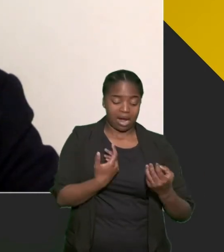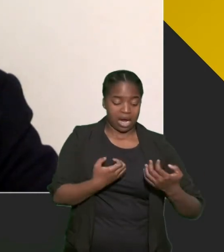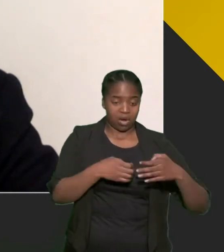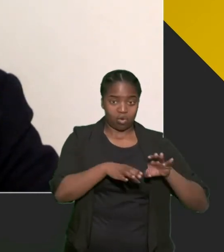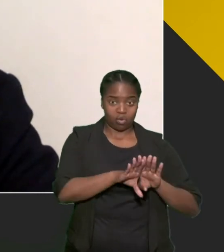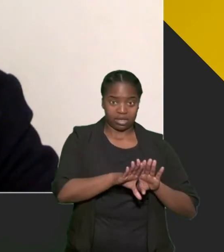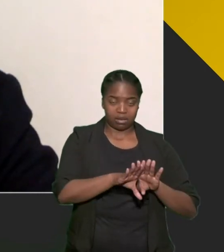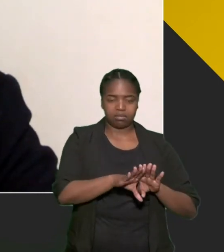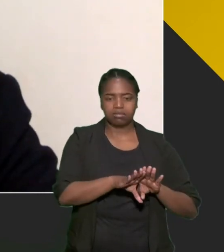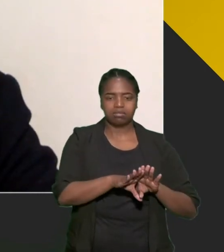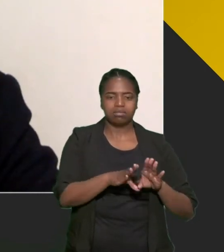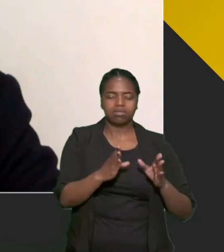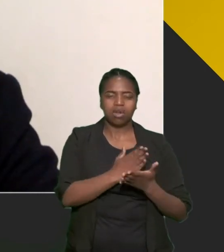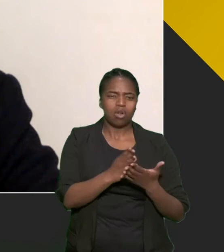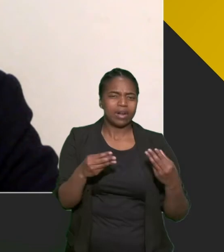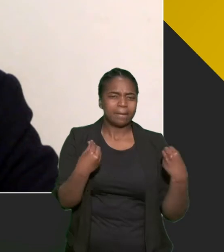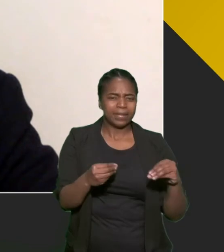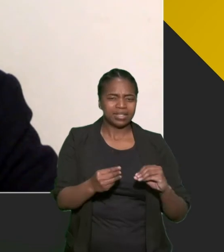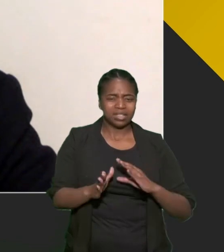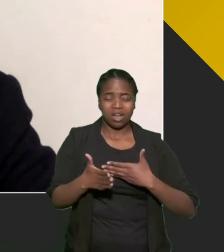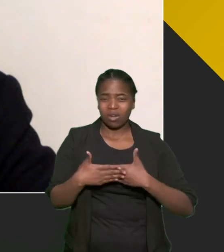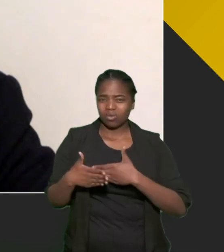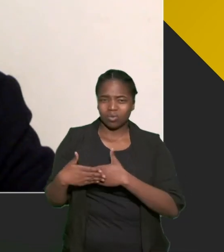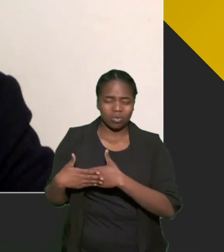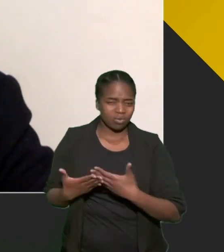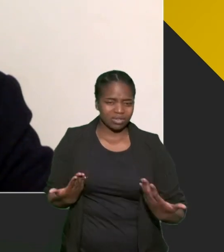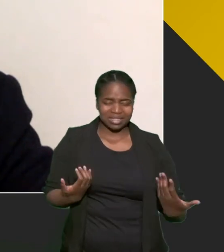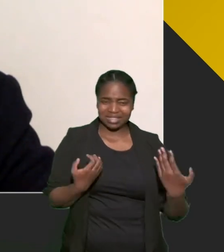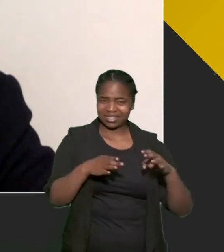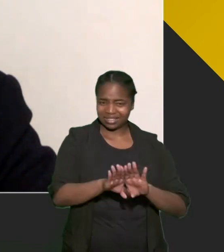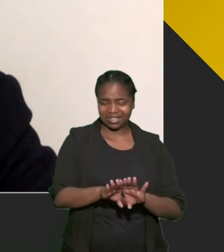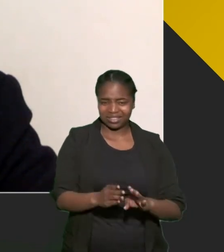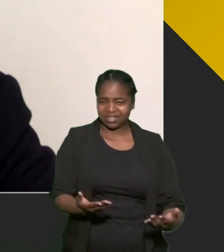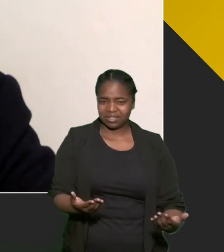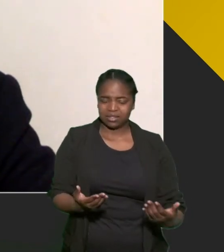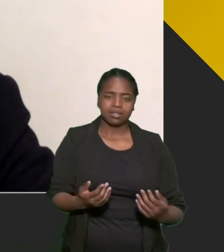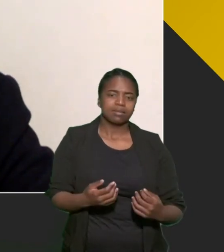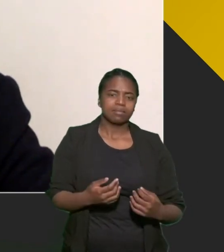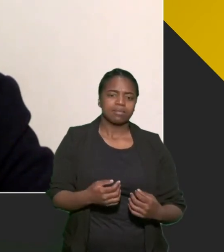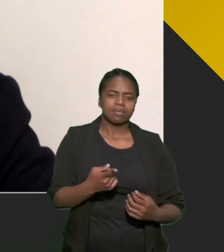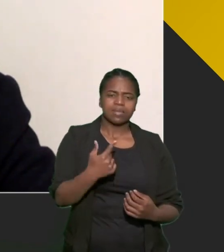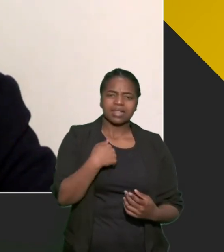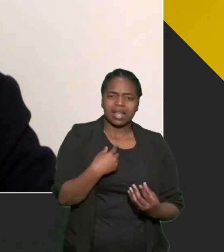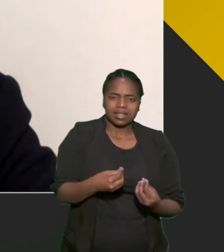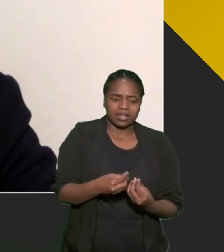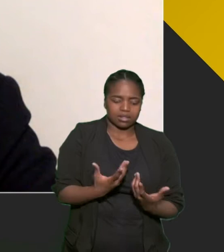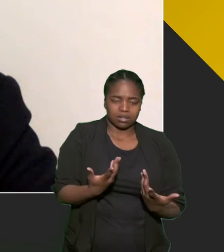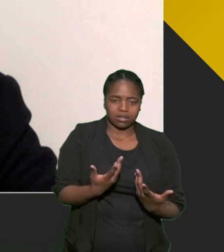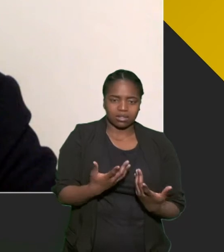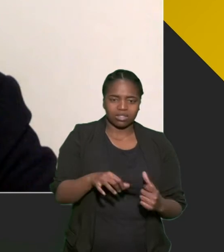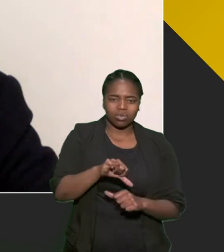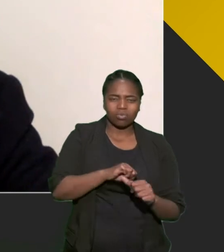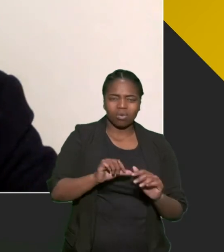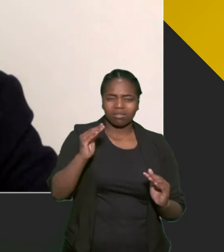things came to a standstill. So when you start talking about businesses, start talking about daily life goods, and so many other things that affect social